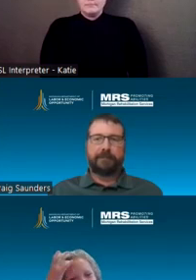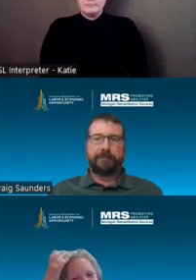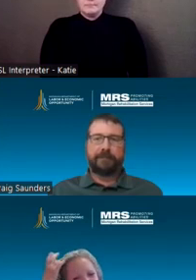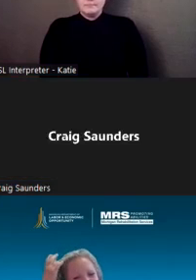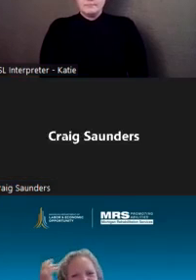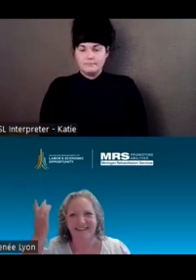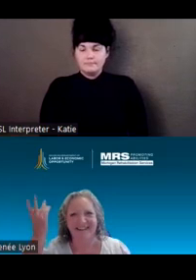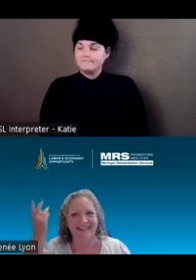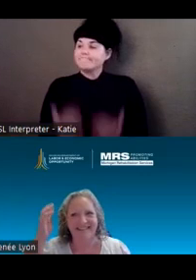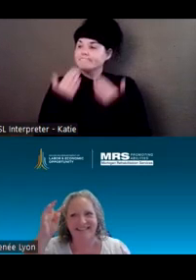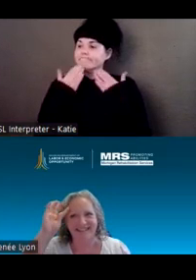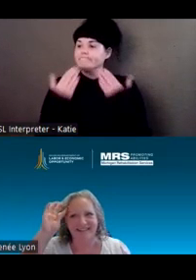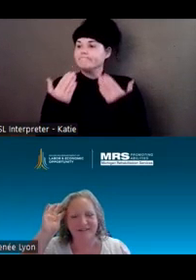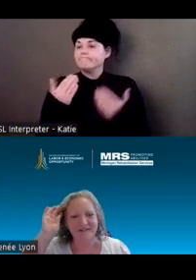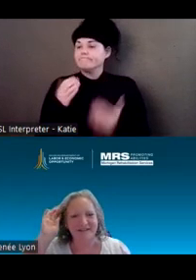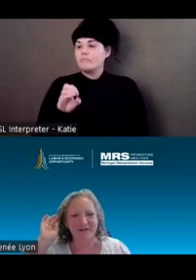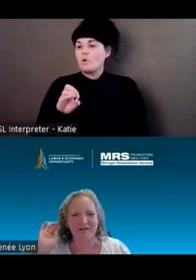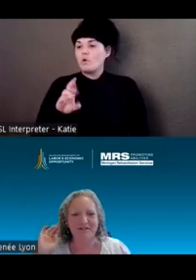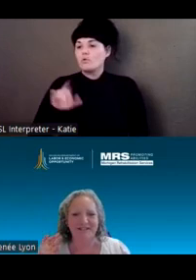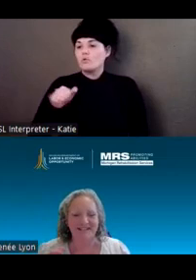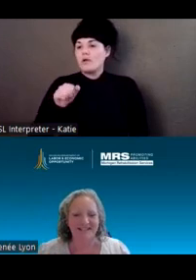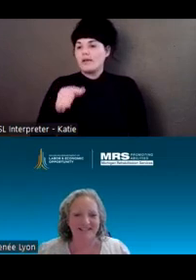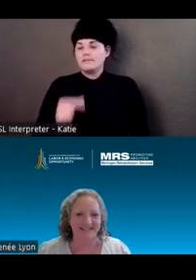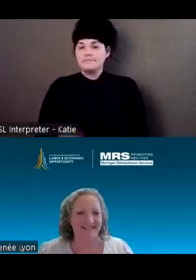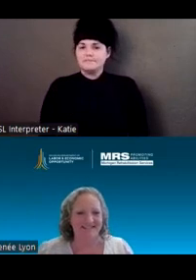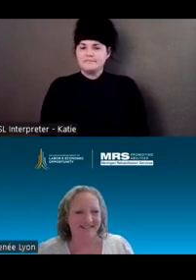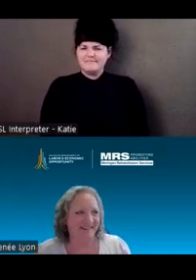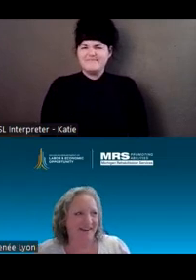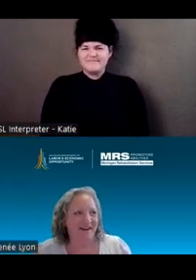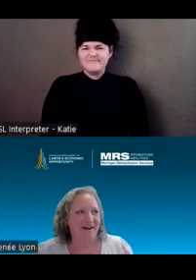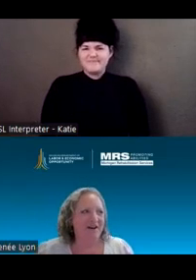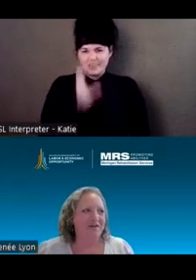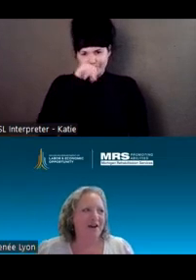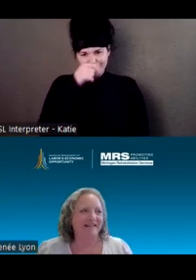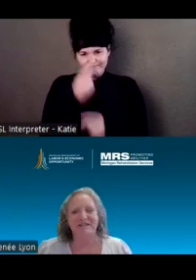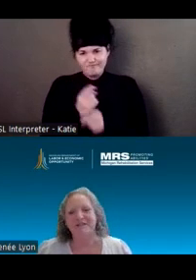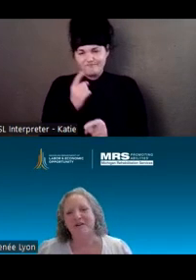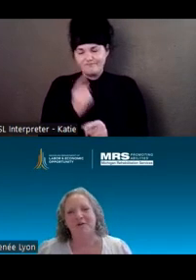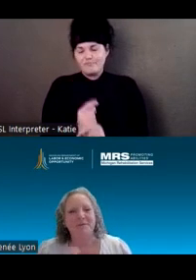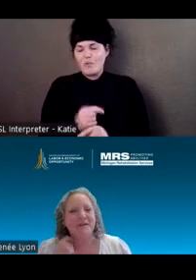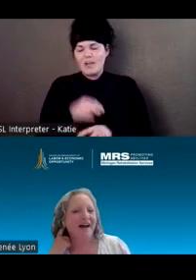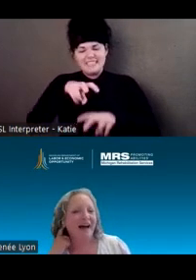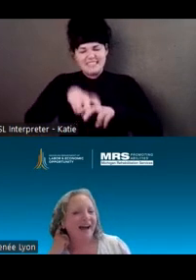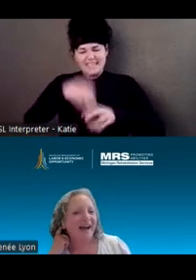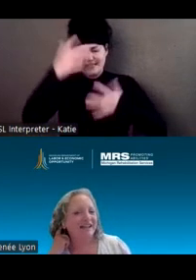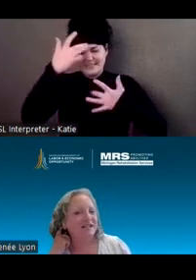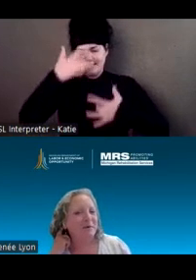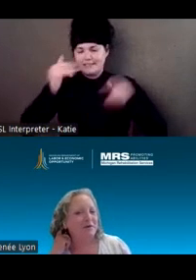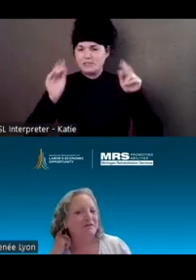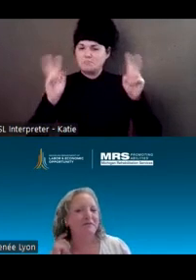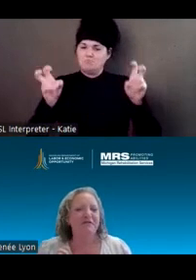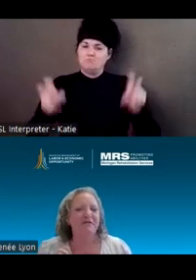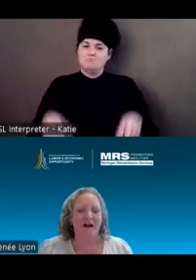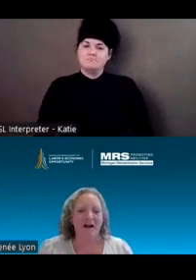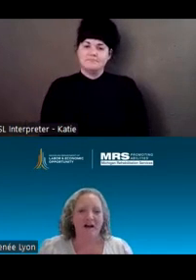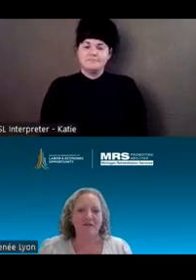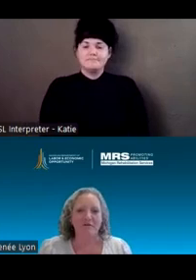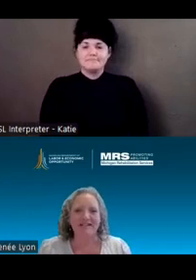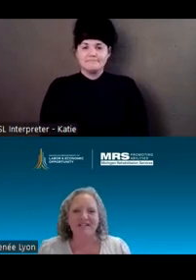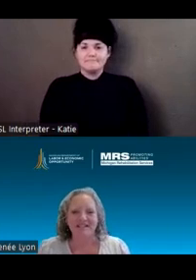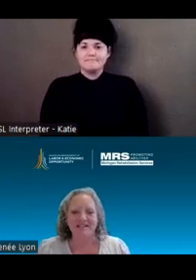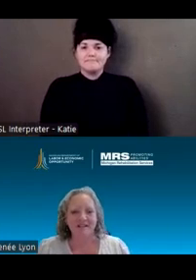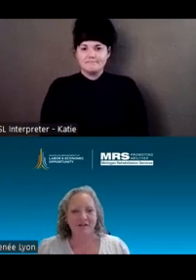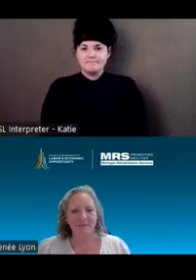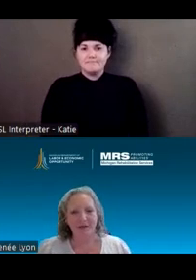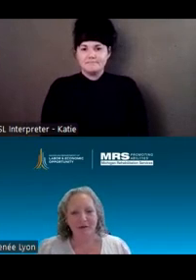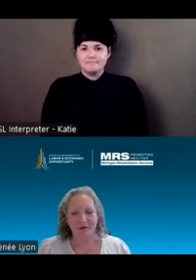Thank you, Craig. And yeah, who's ever heard of sitting disease? All right, so I spoke of